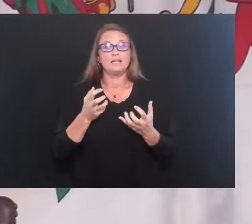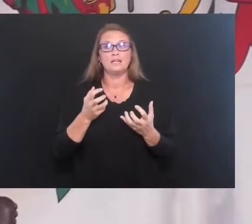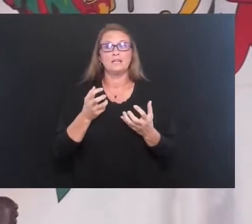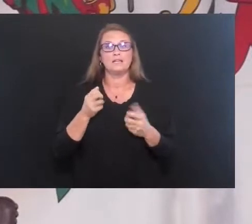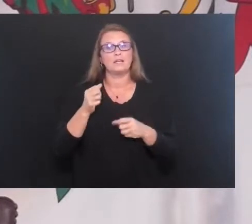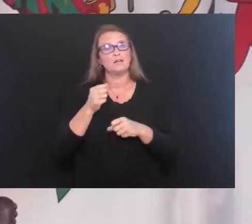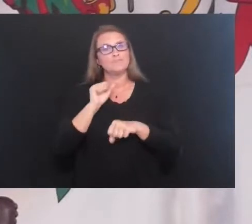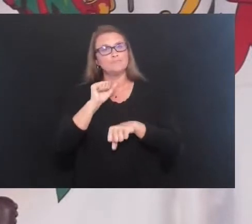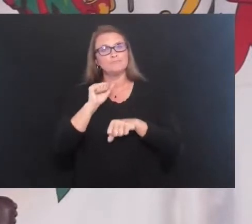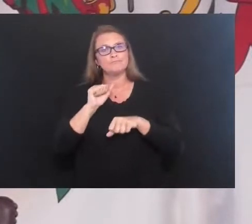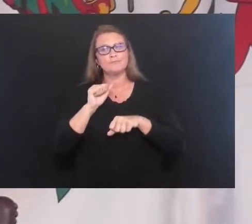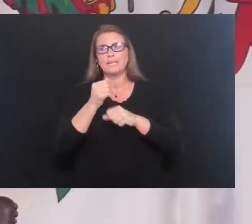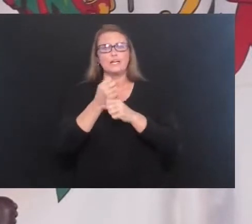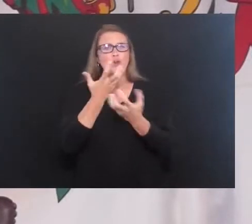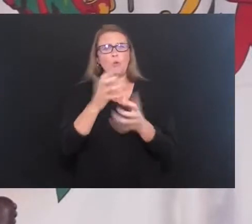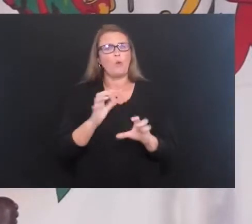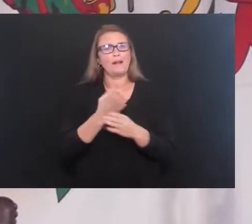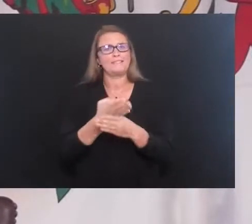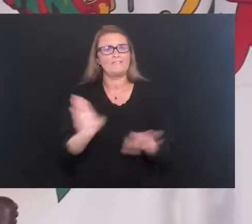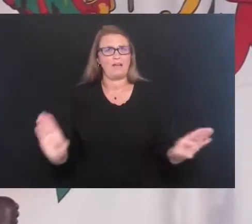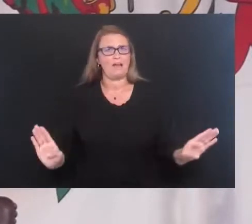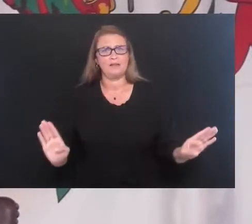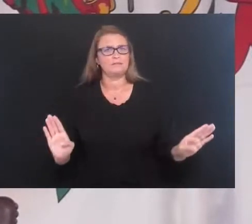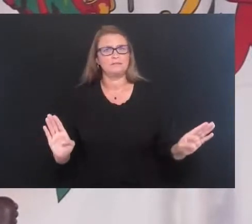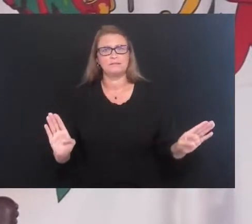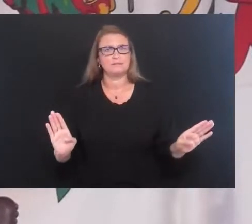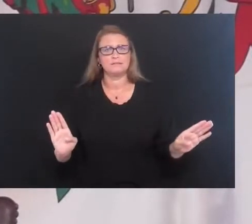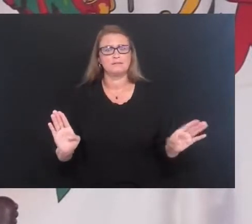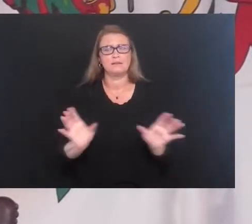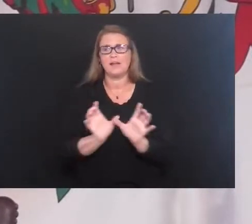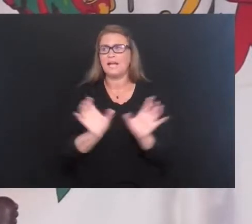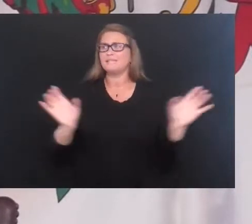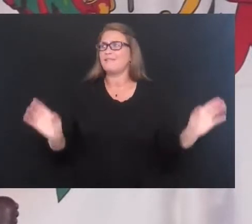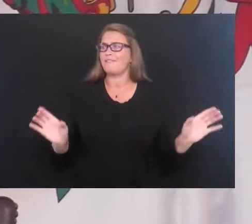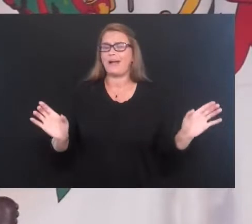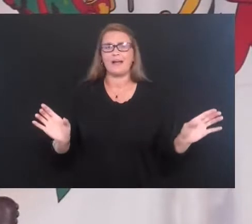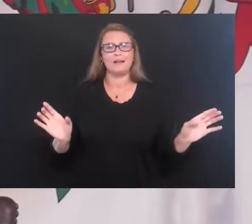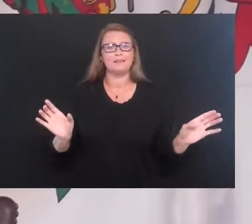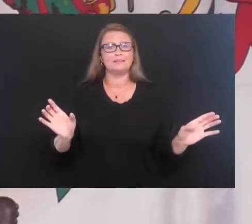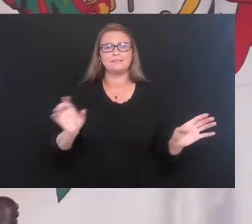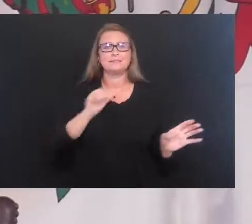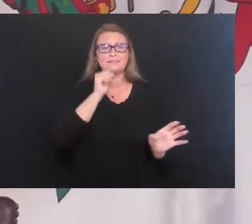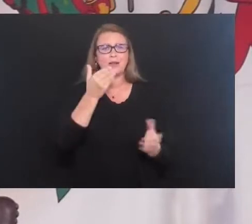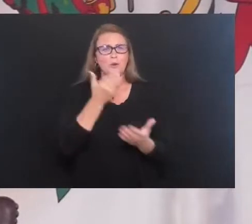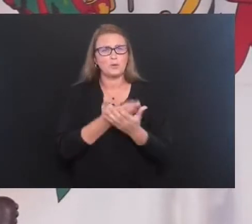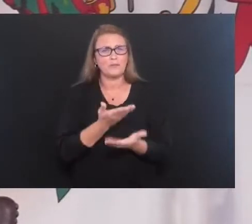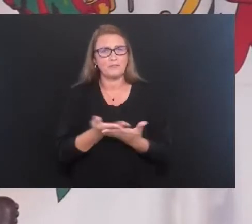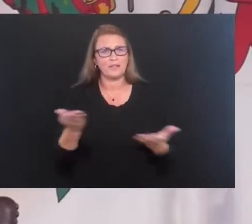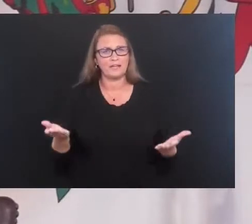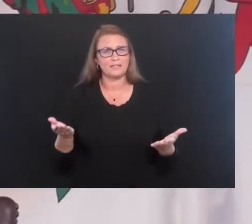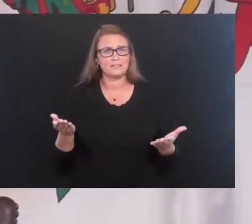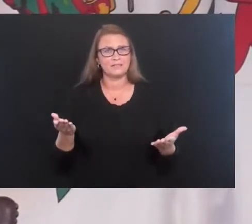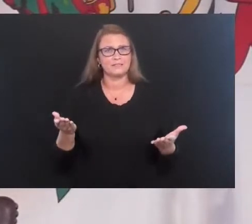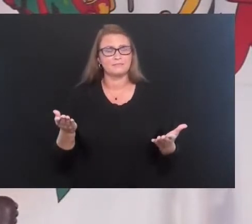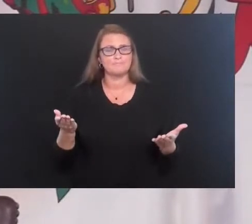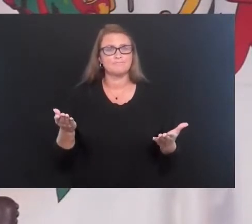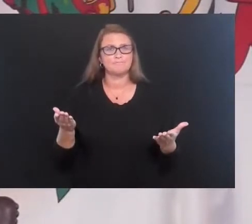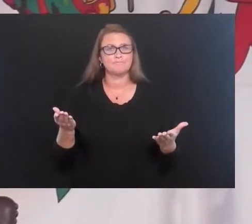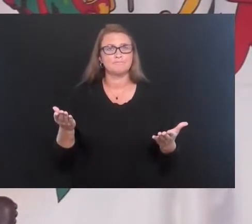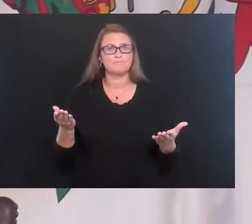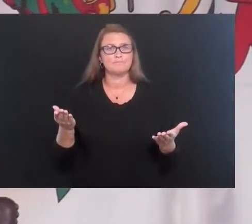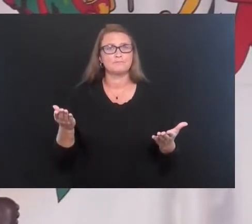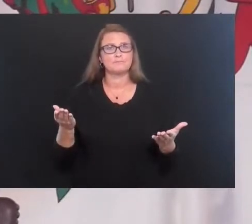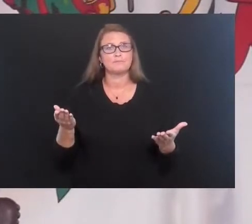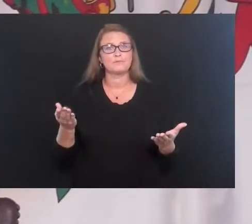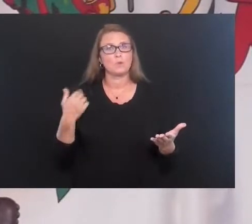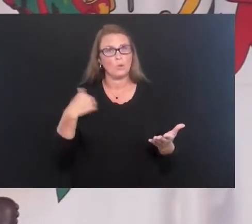apart and everything will just absolutely, it'll really, really, really be the wrong thing to do. So nevertheless,